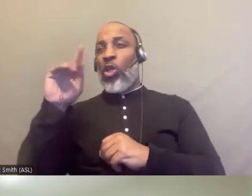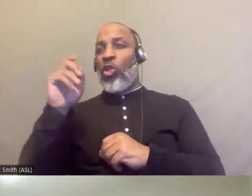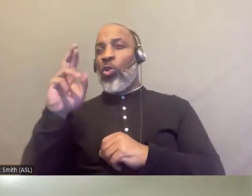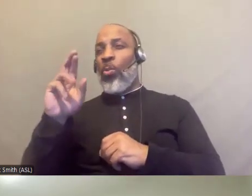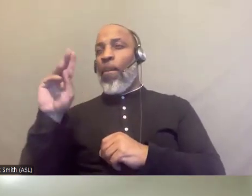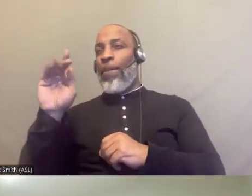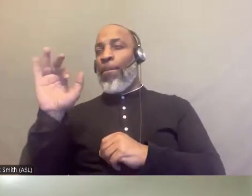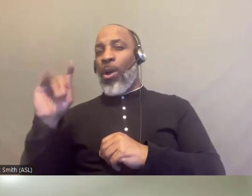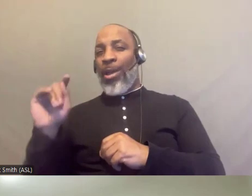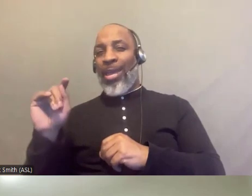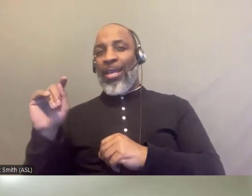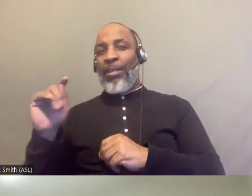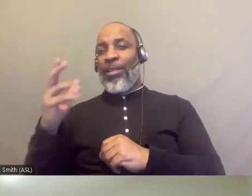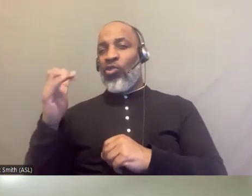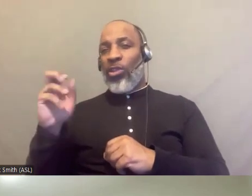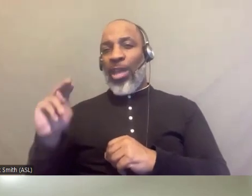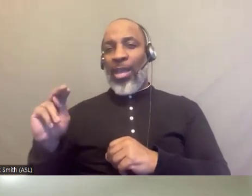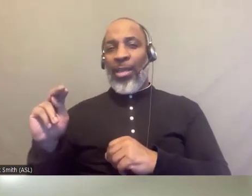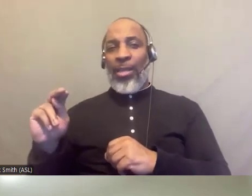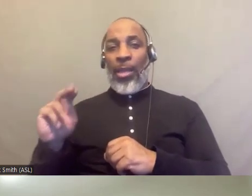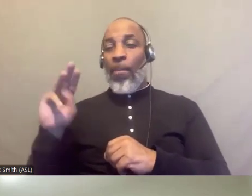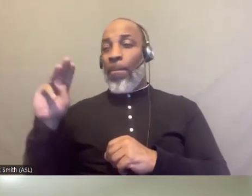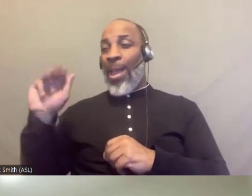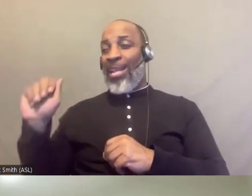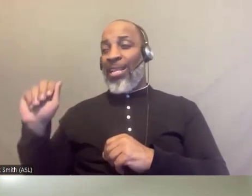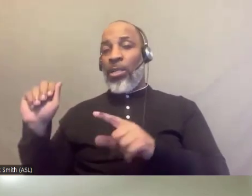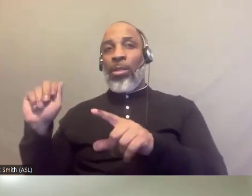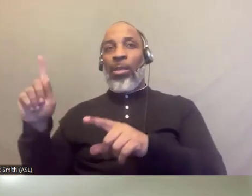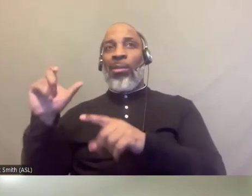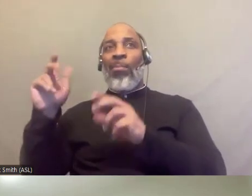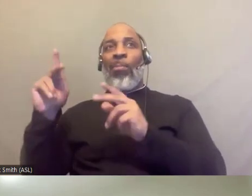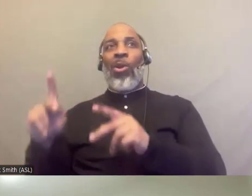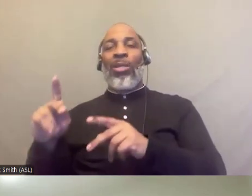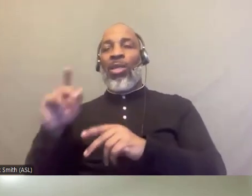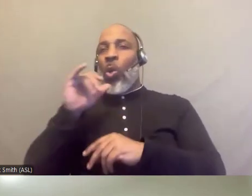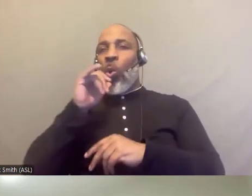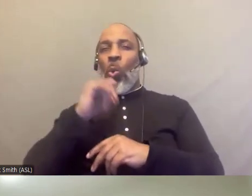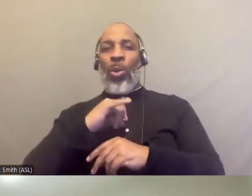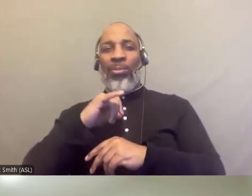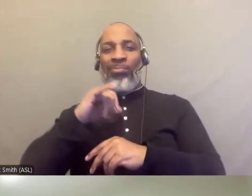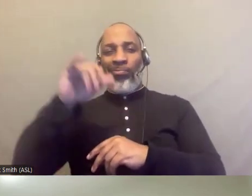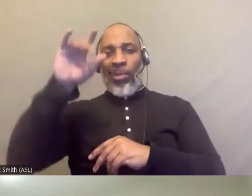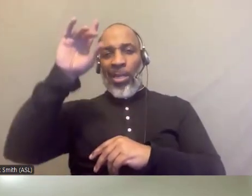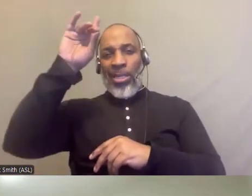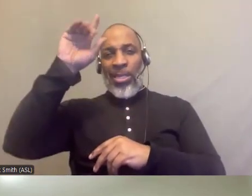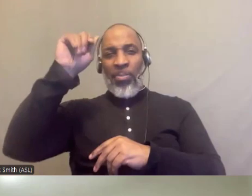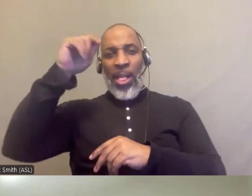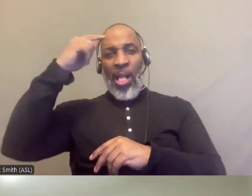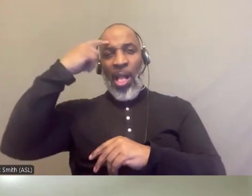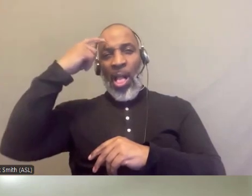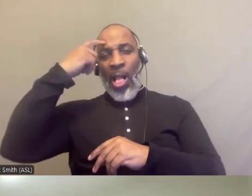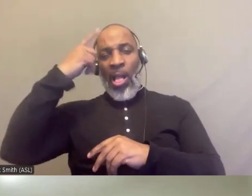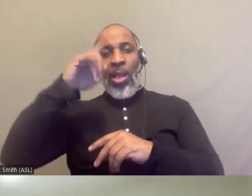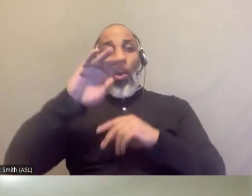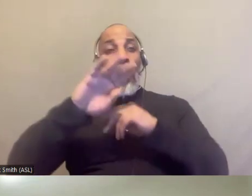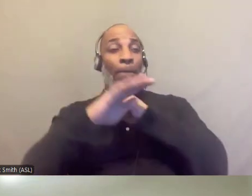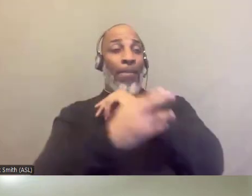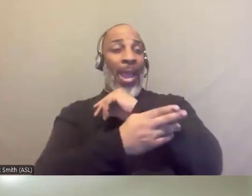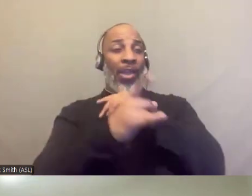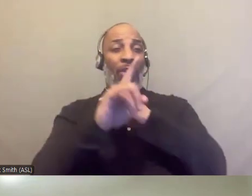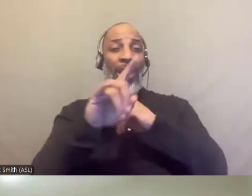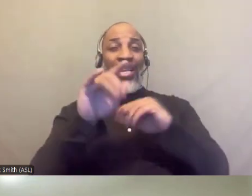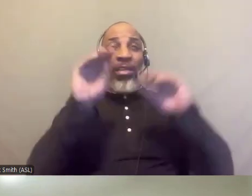and uh, my client was an individual who had an intellectual disability. He worked as both a bagger and a shelf